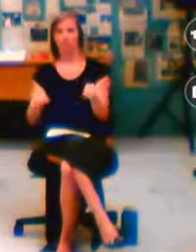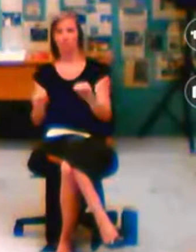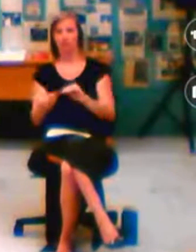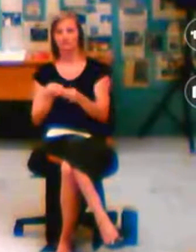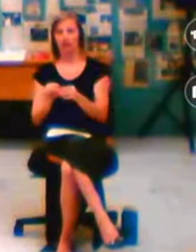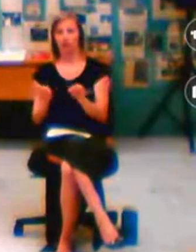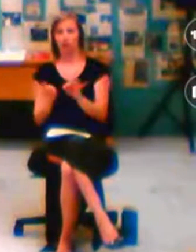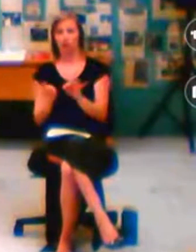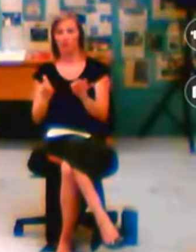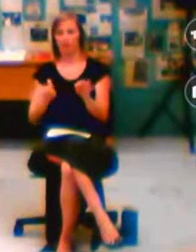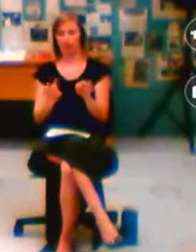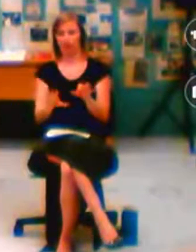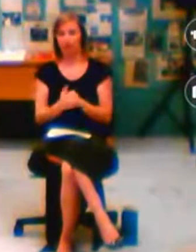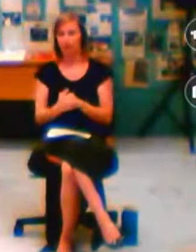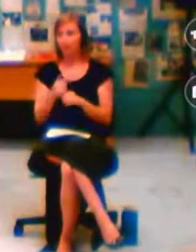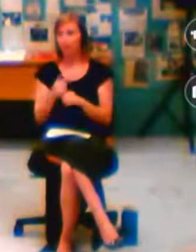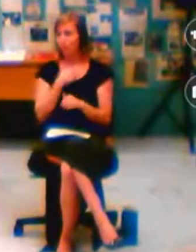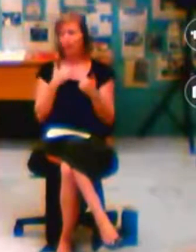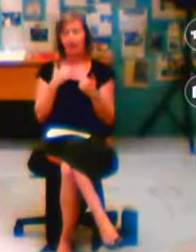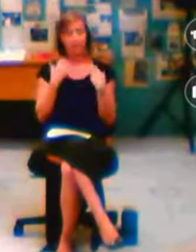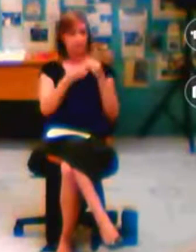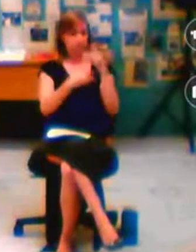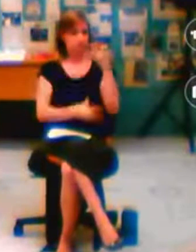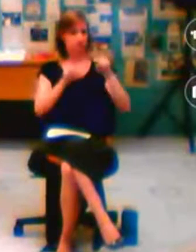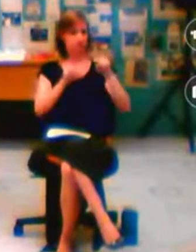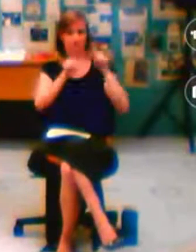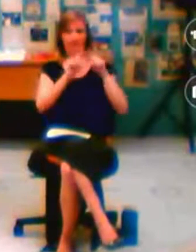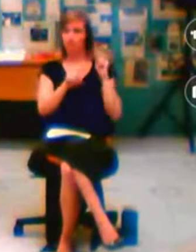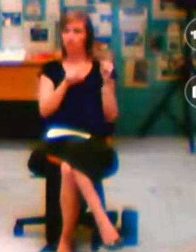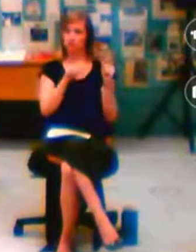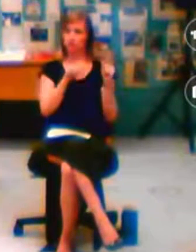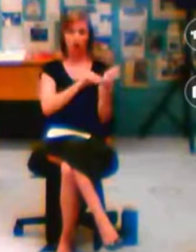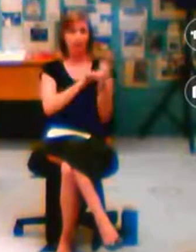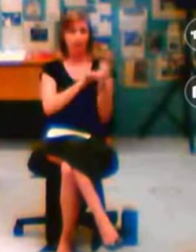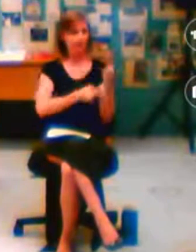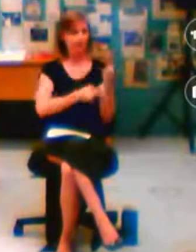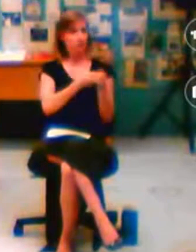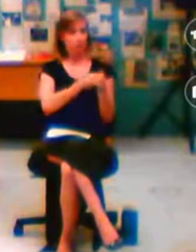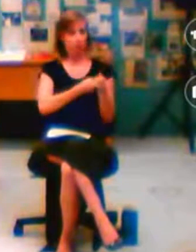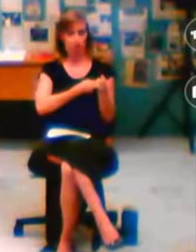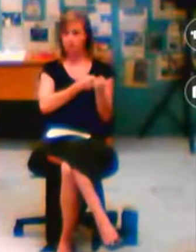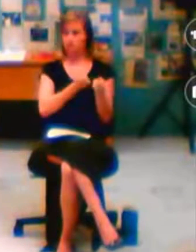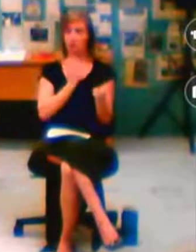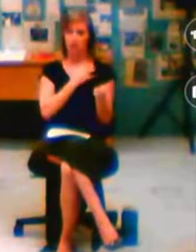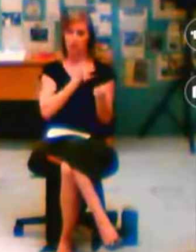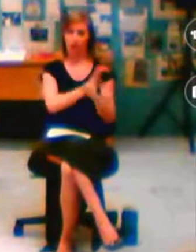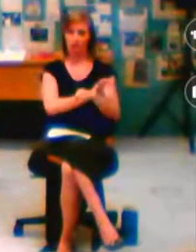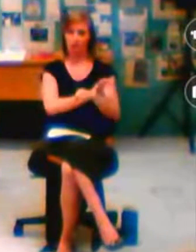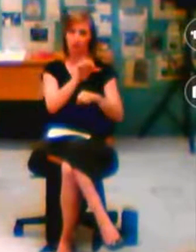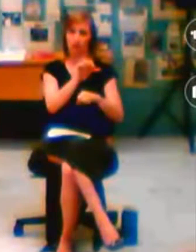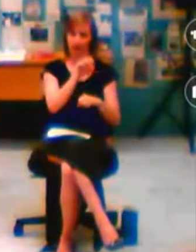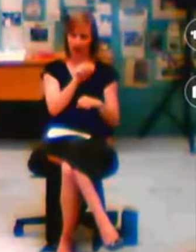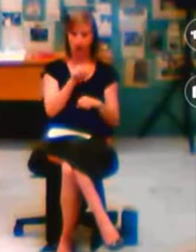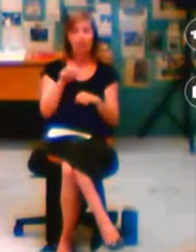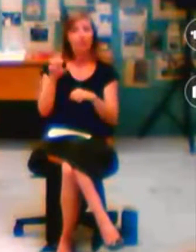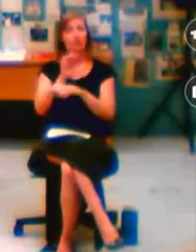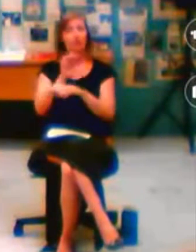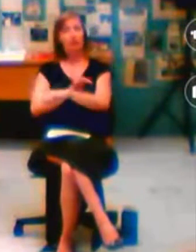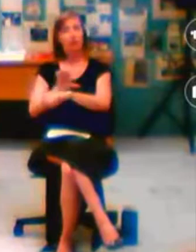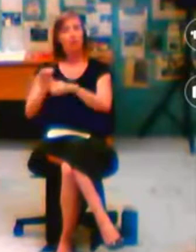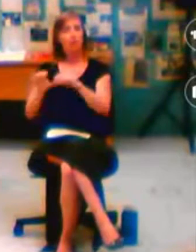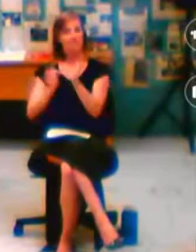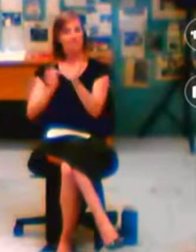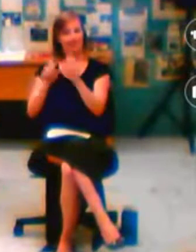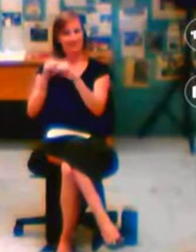race to the top for cost and bottom for value for the average patient in our state. We